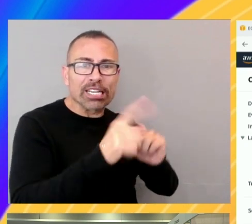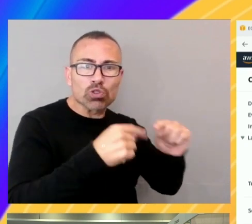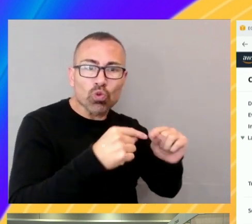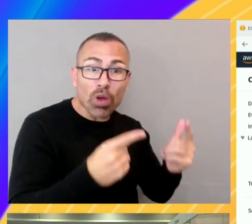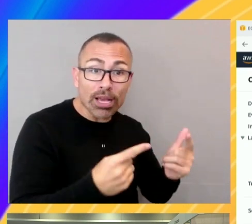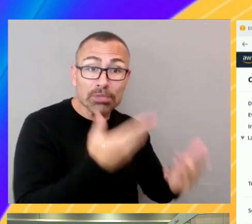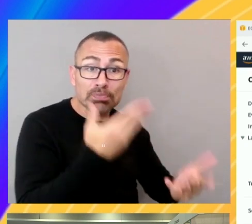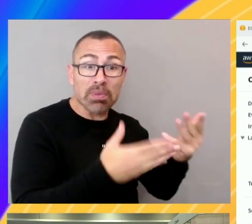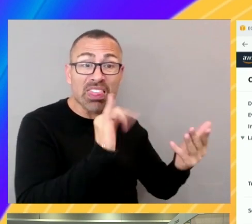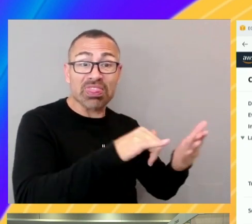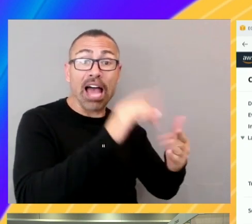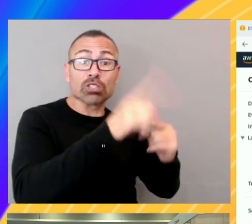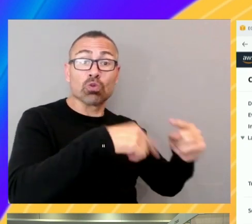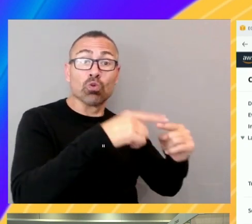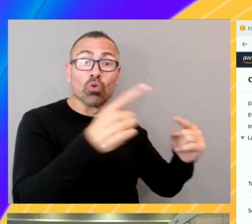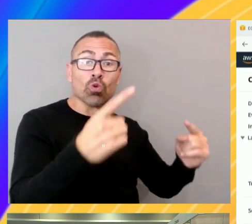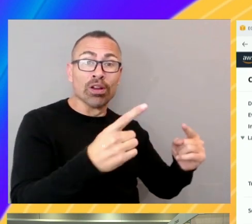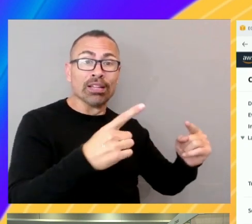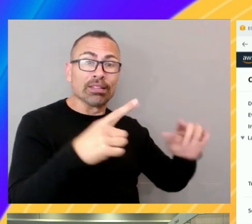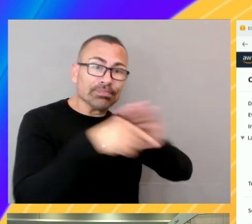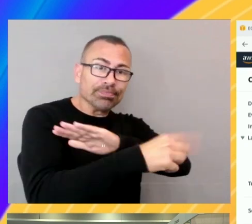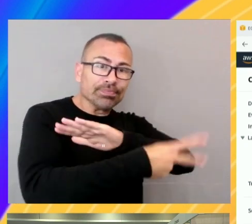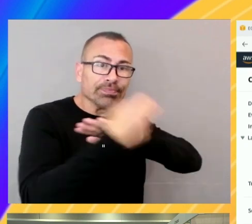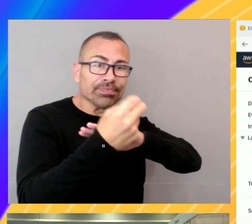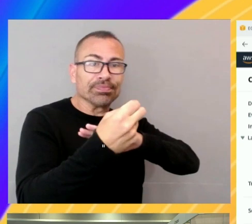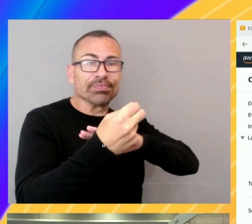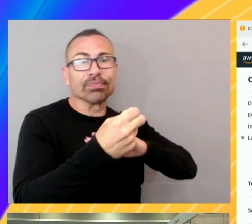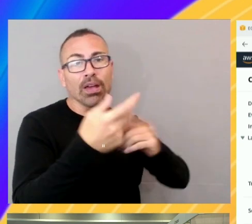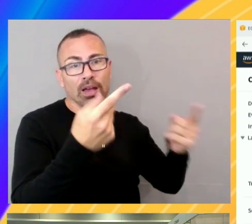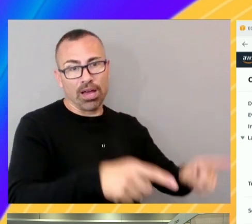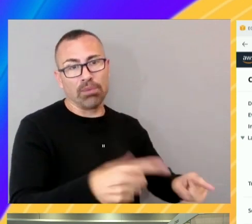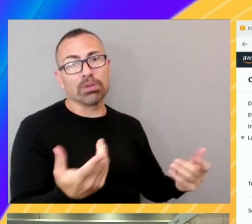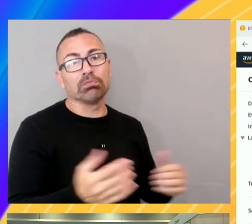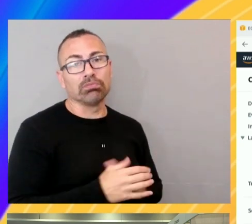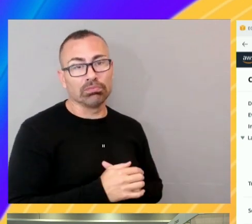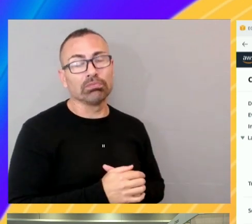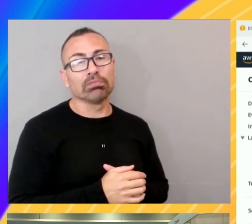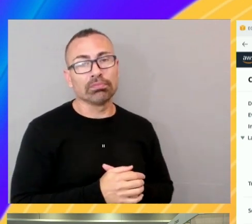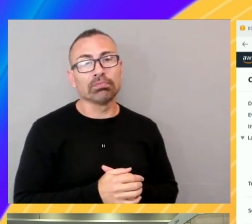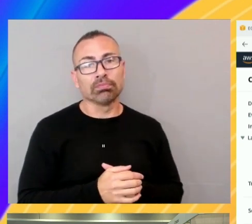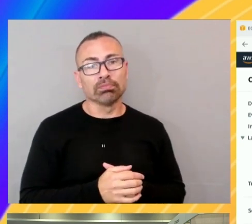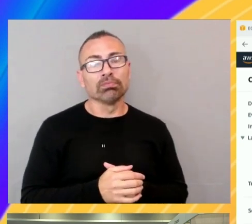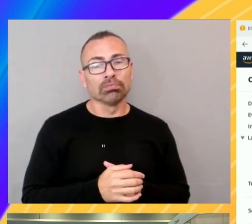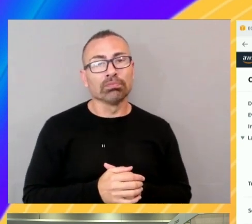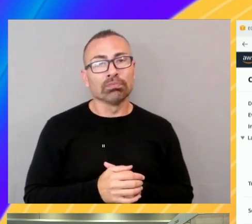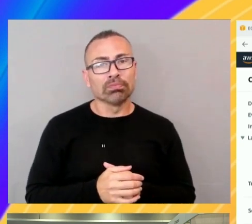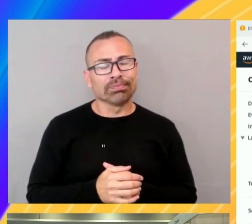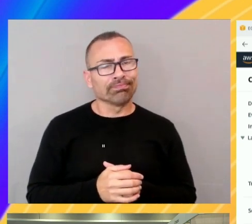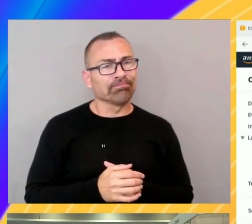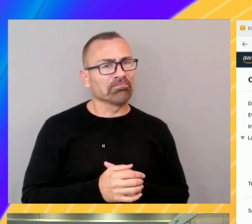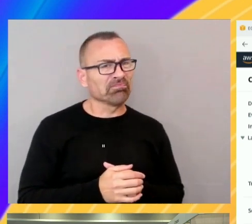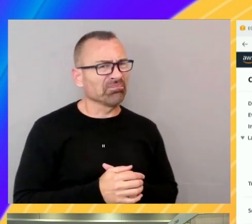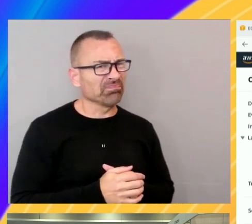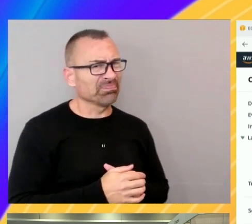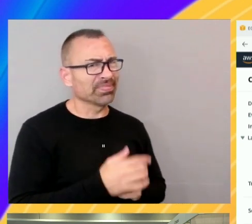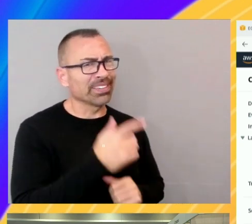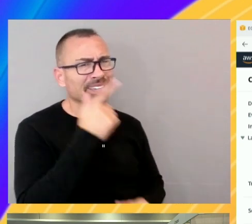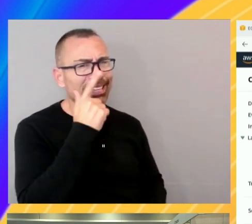Yeah. Interesting. Awesome. Yeah. So how would